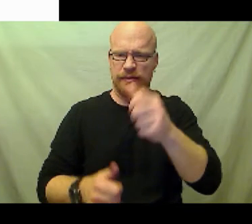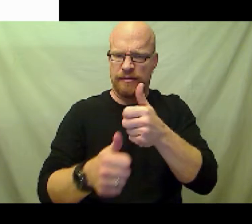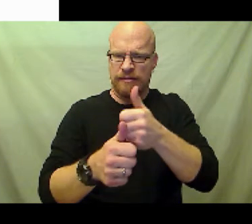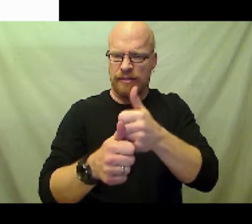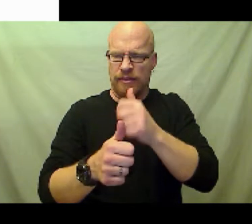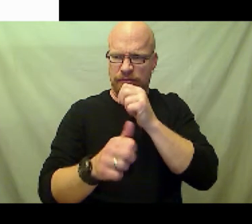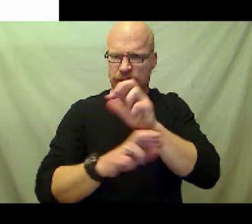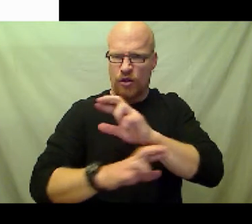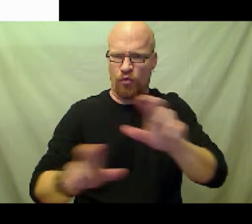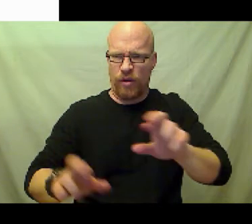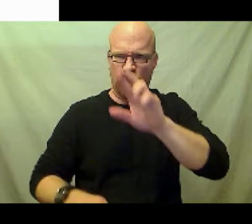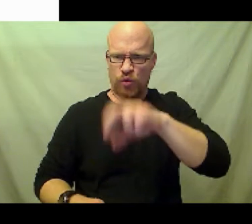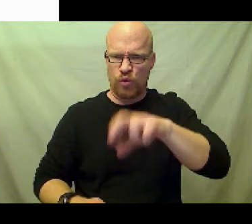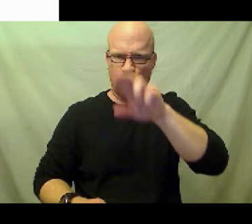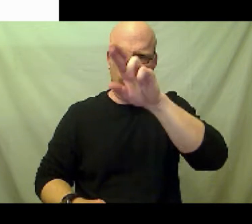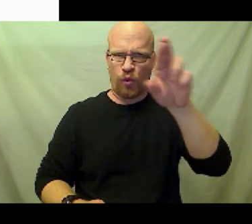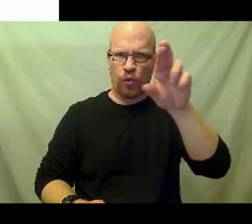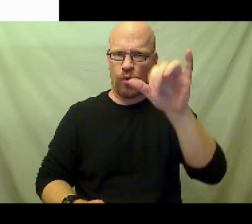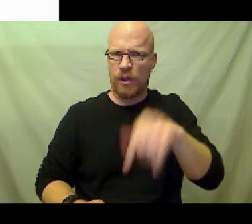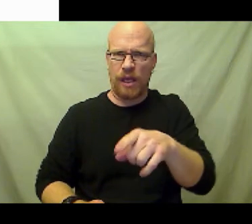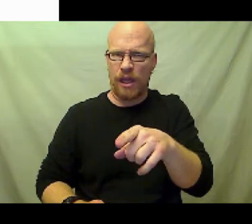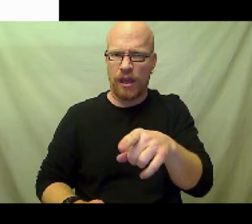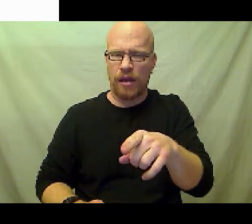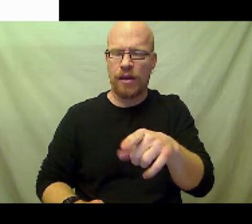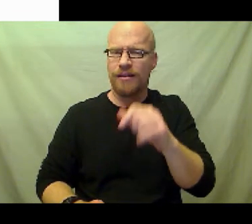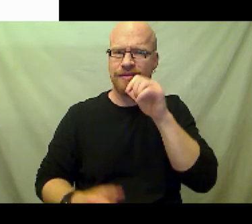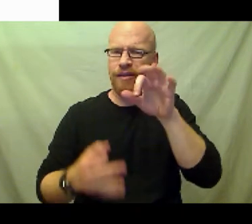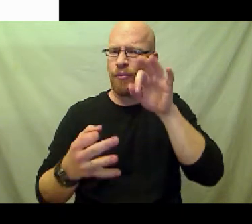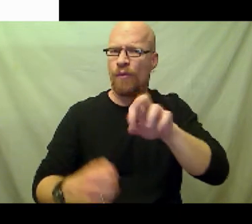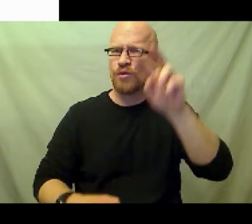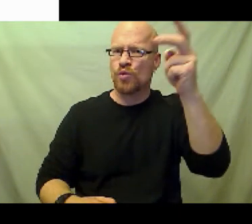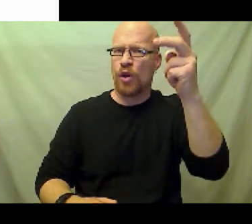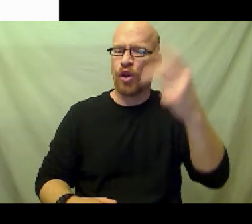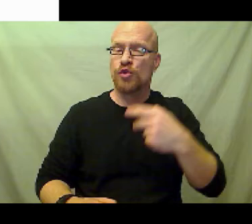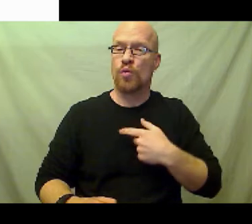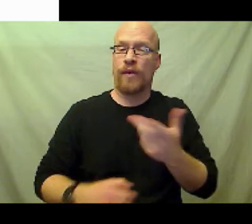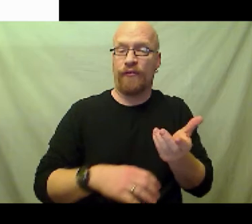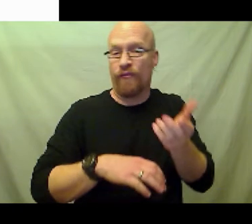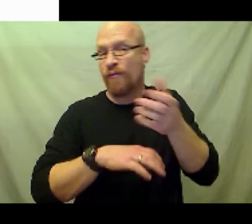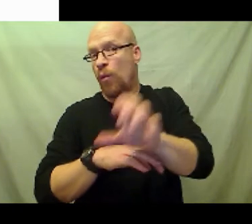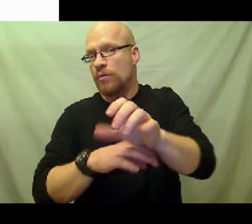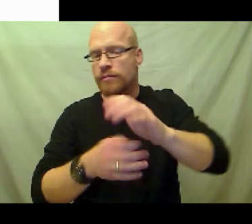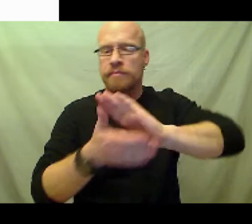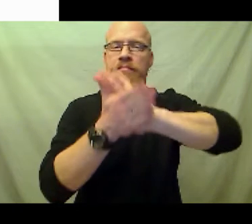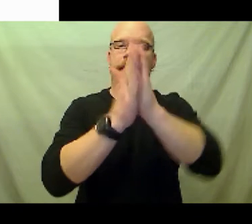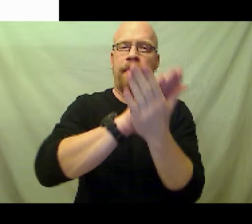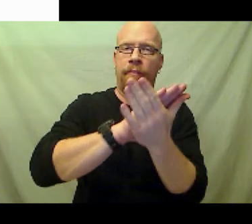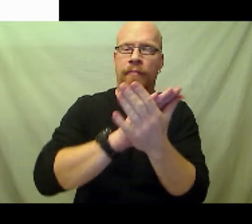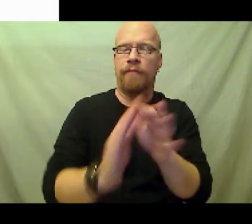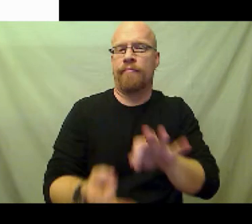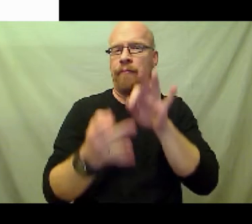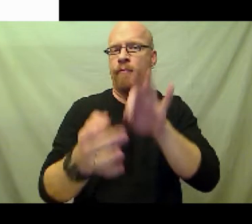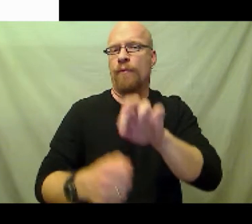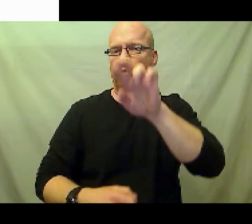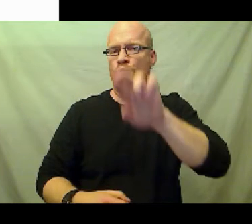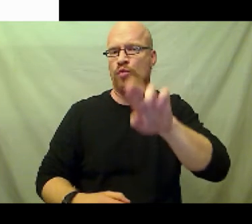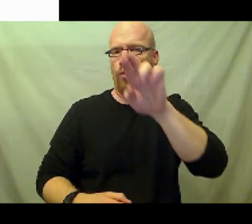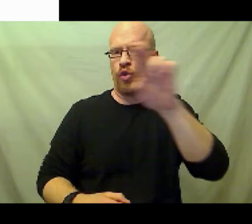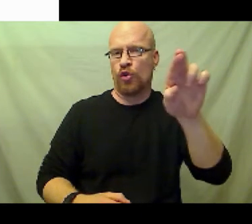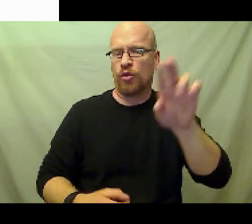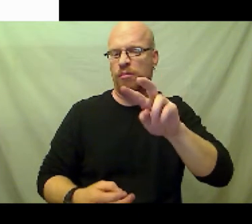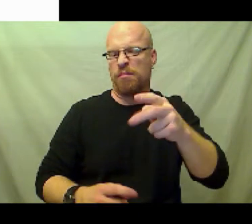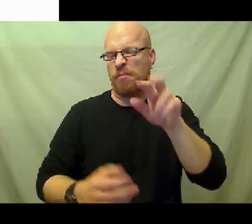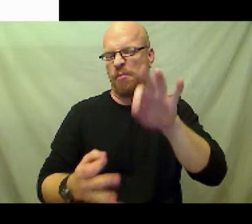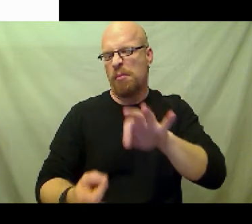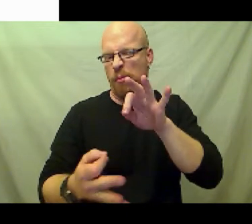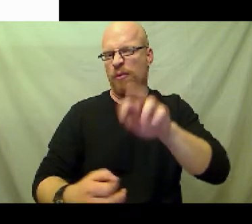plus 6x. Right now, it's not ready to take the square root yet. It's not a perfect square. I help it